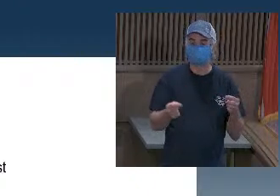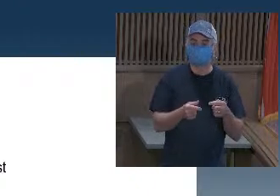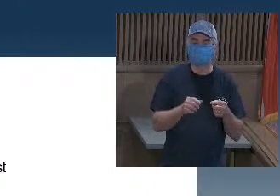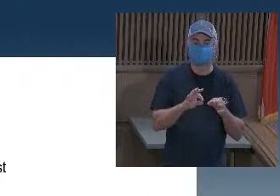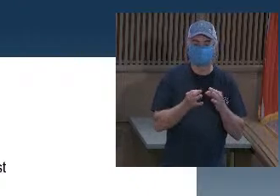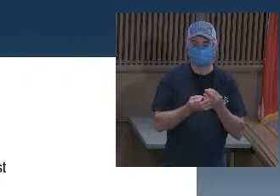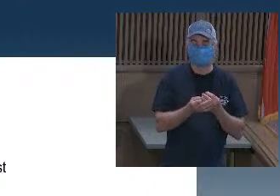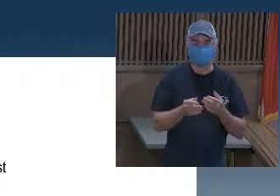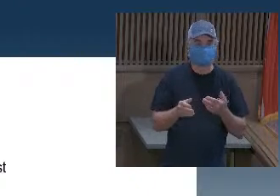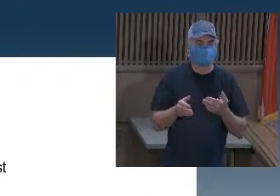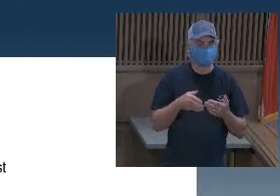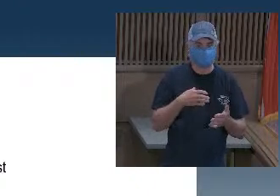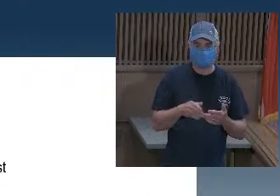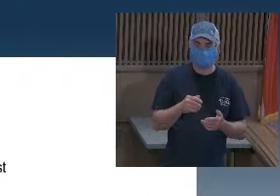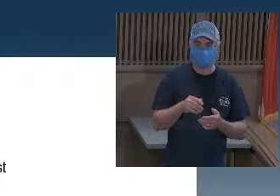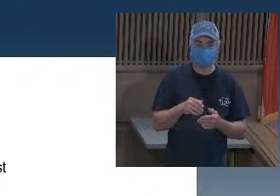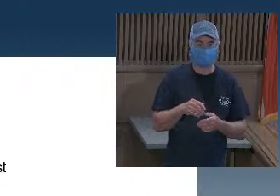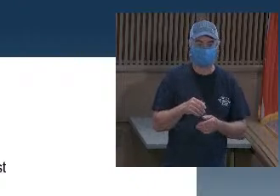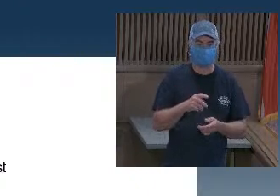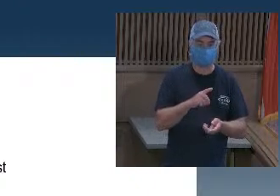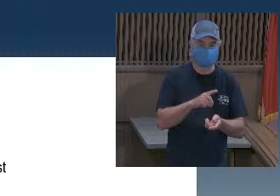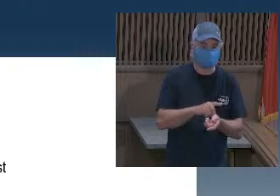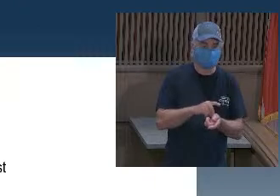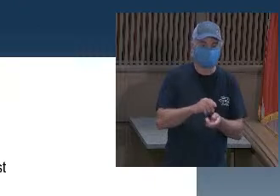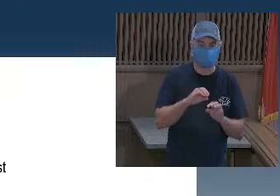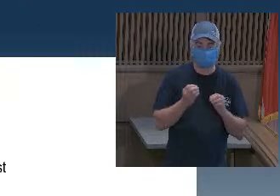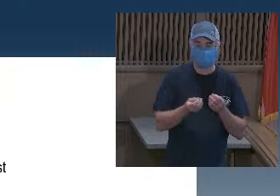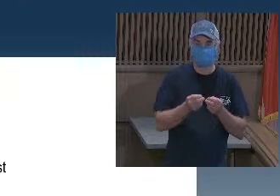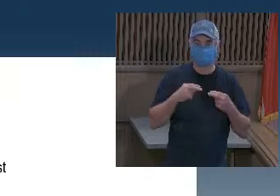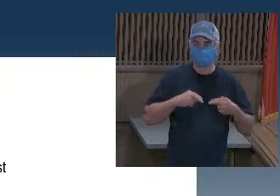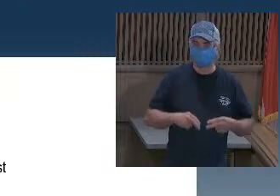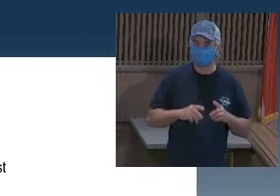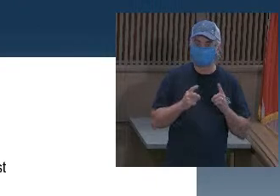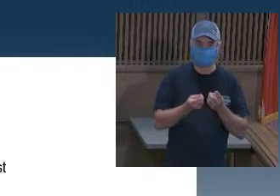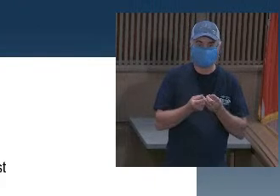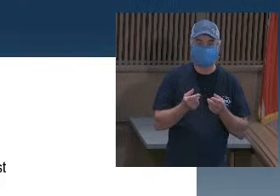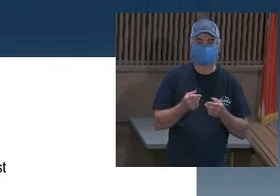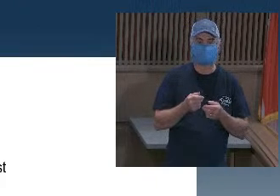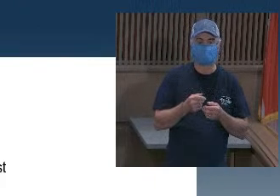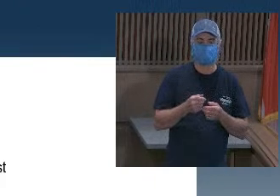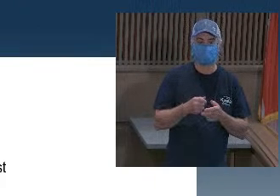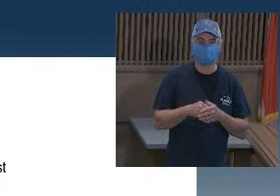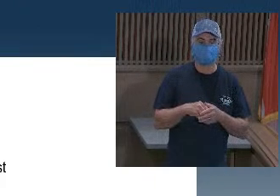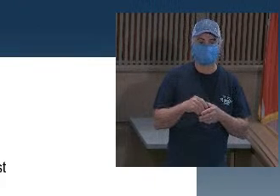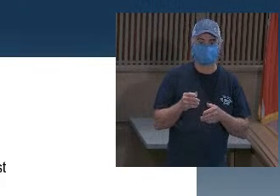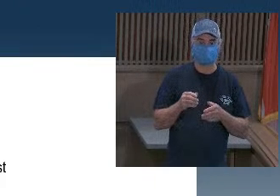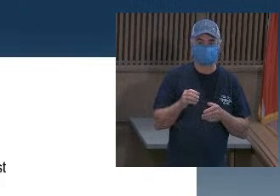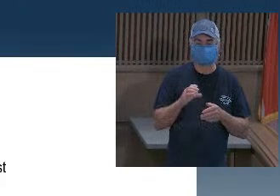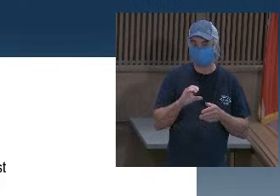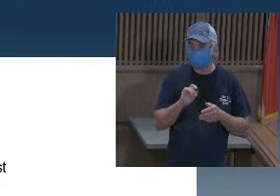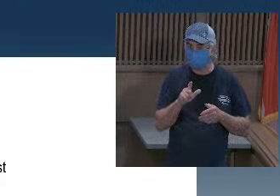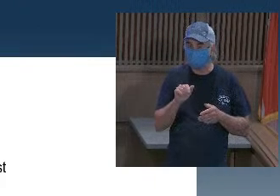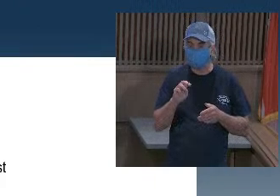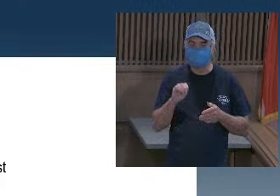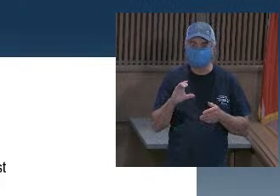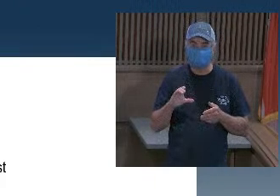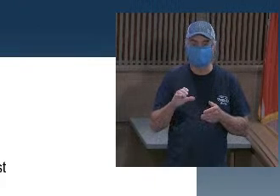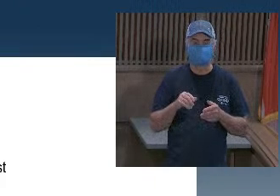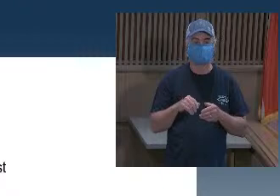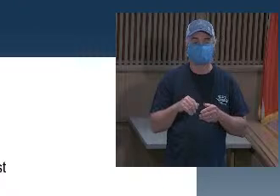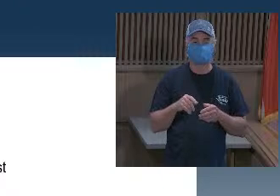a drugstore or a doctor's office or a clinic or at the health department. The main thing is just get the vaccine if you are